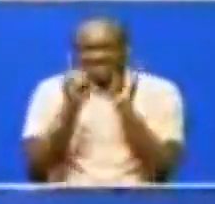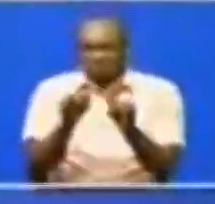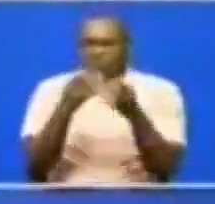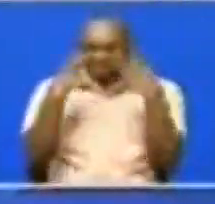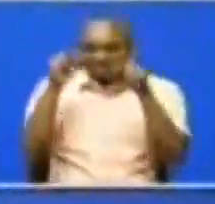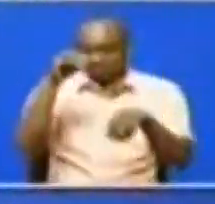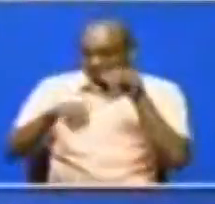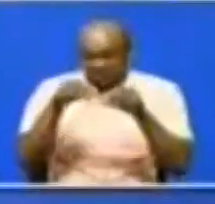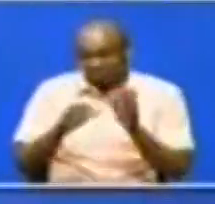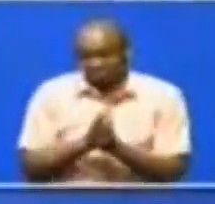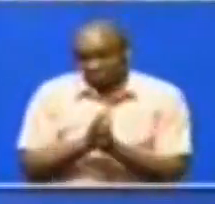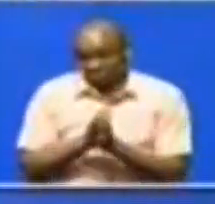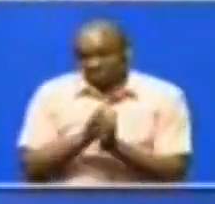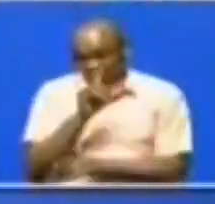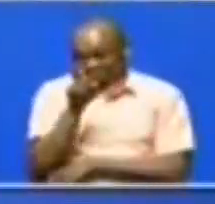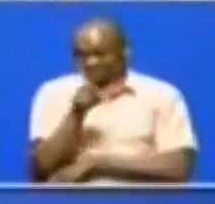presidential polls,